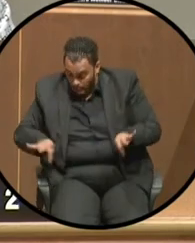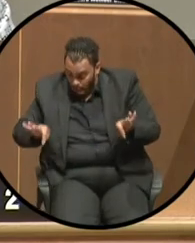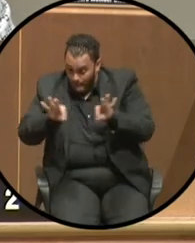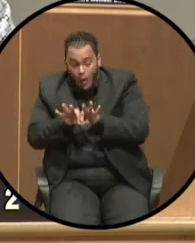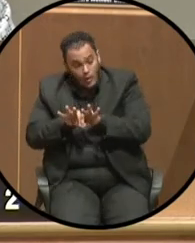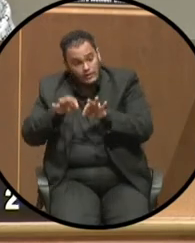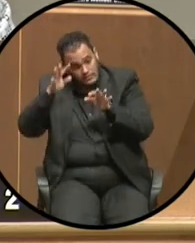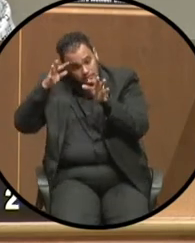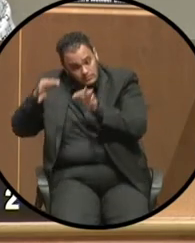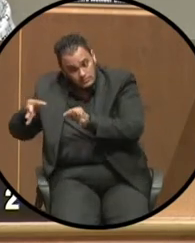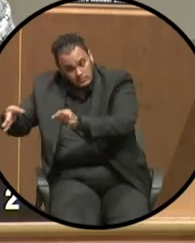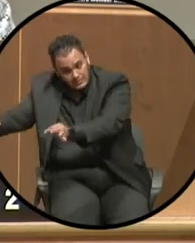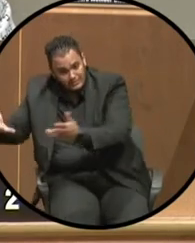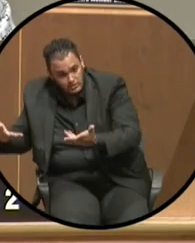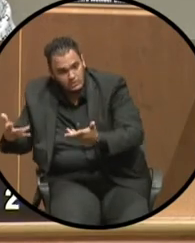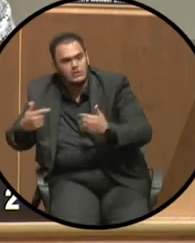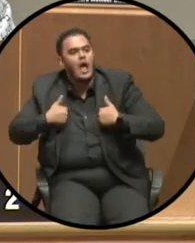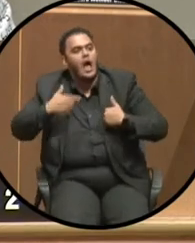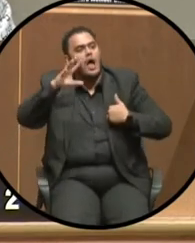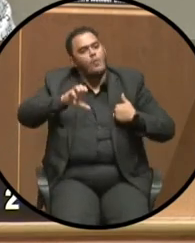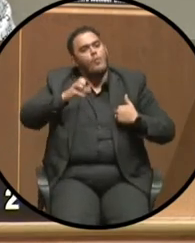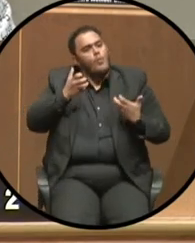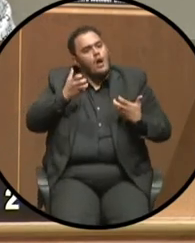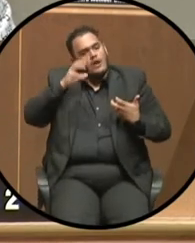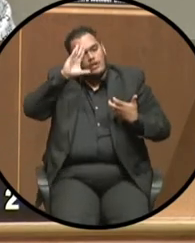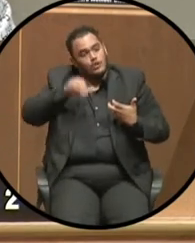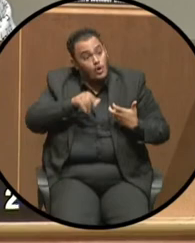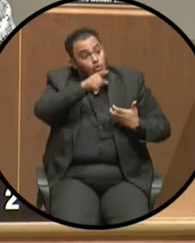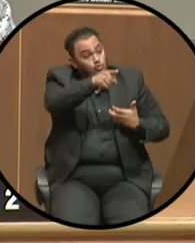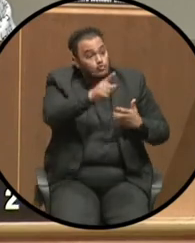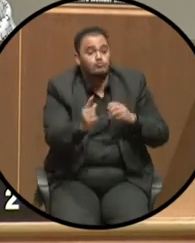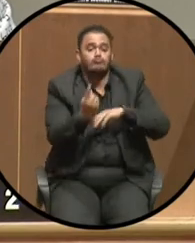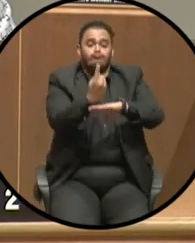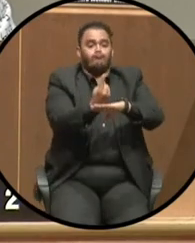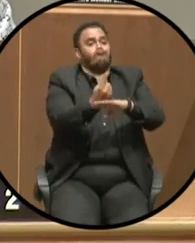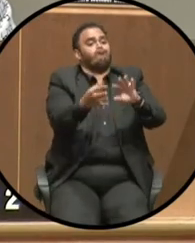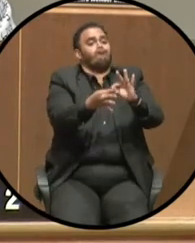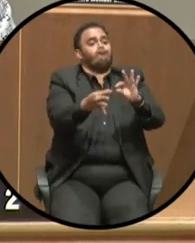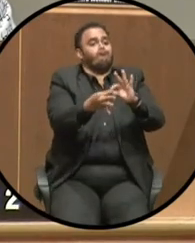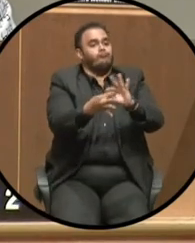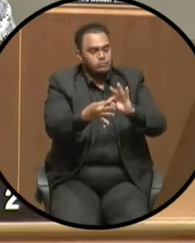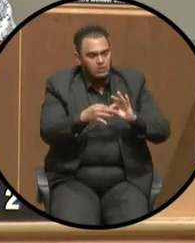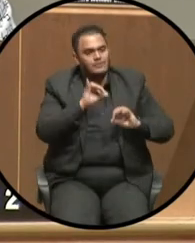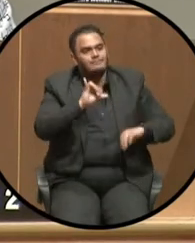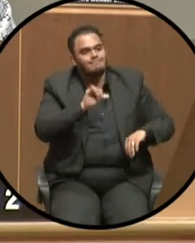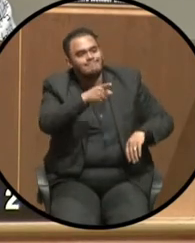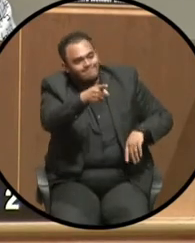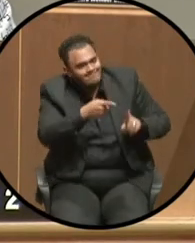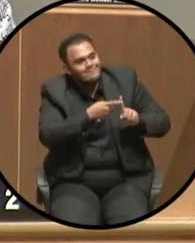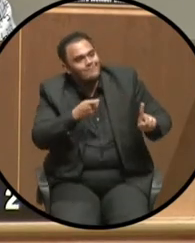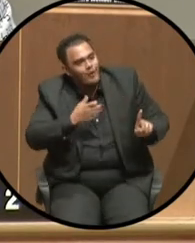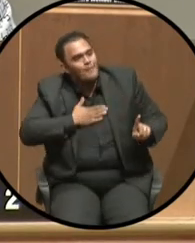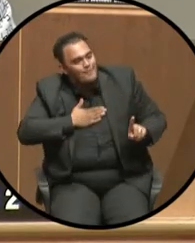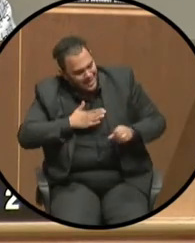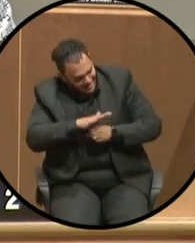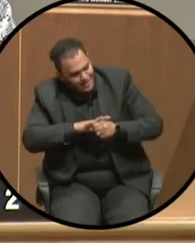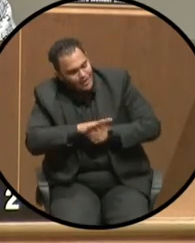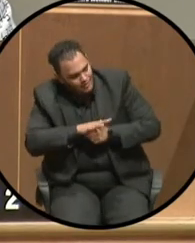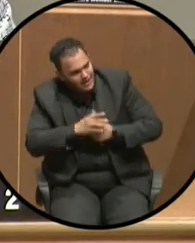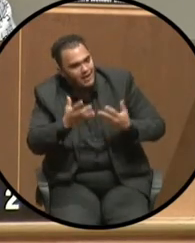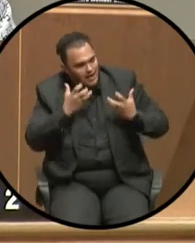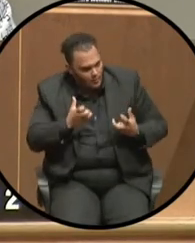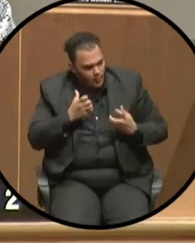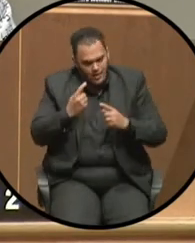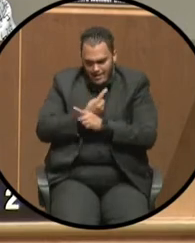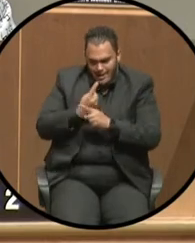mic if they're a constituent of mine and they represent my area, because I want to make sure that I'm representing them as a board member, and I won't know